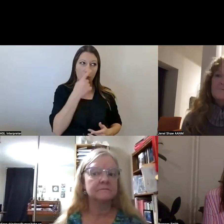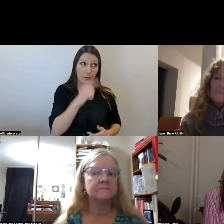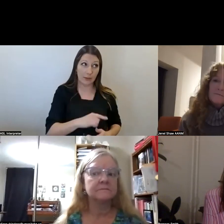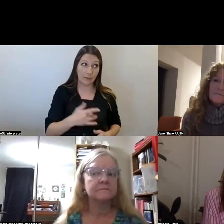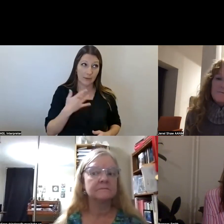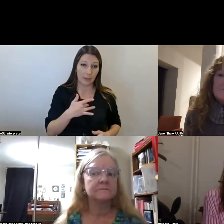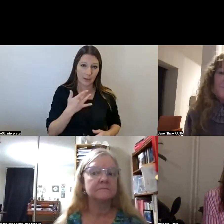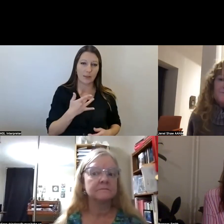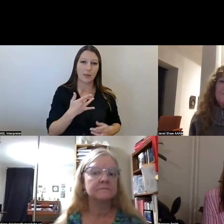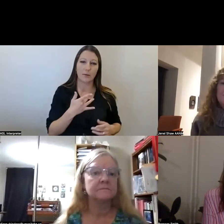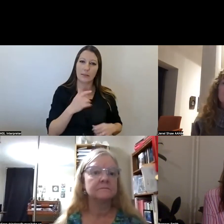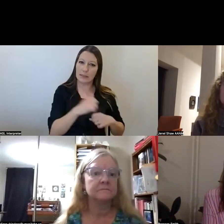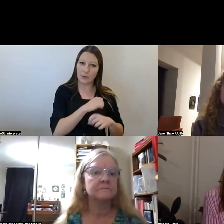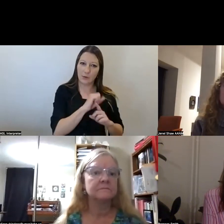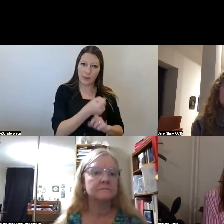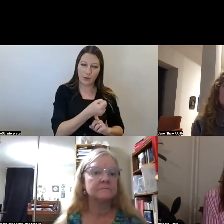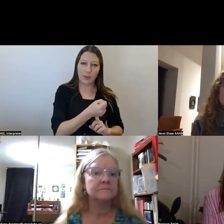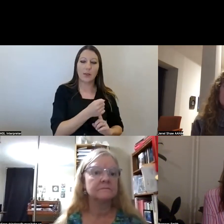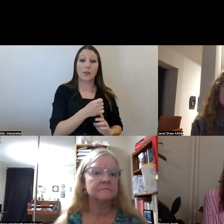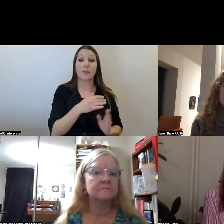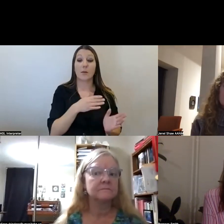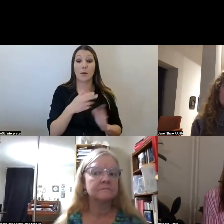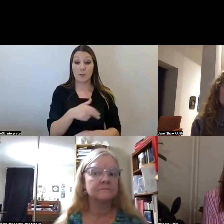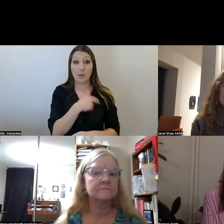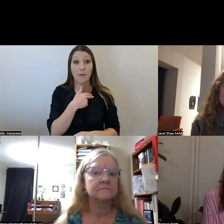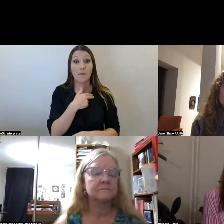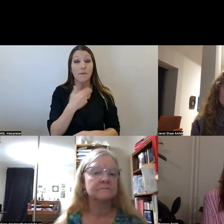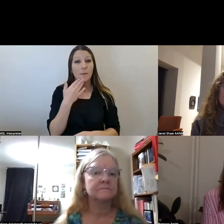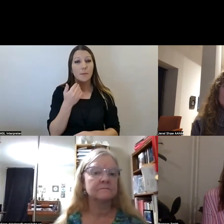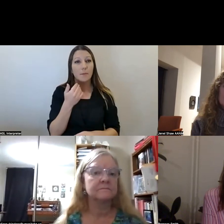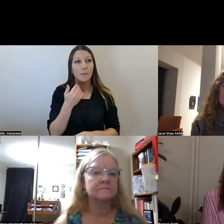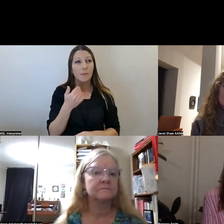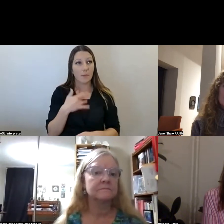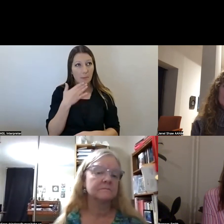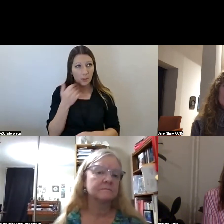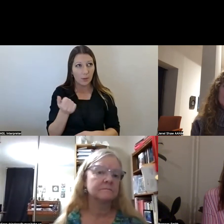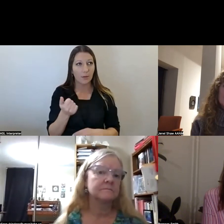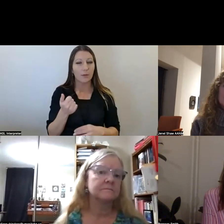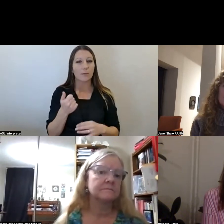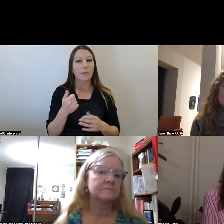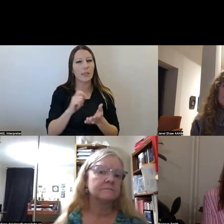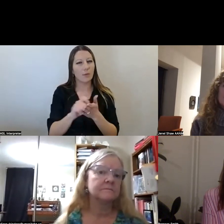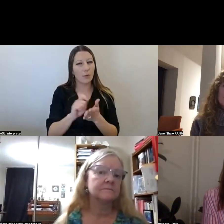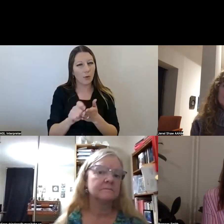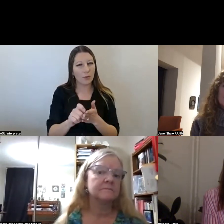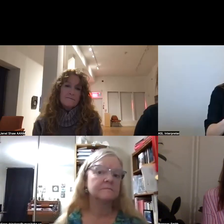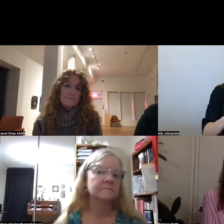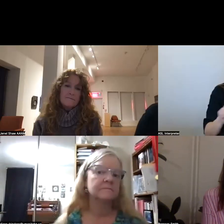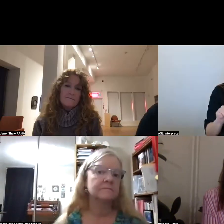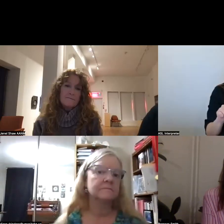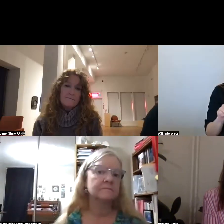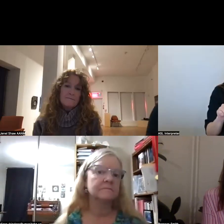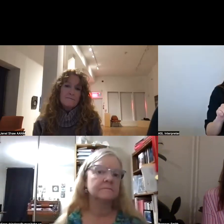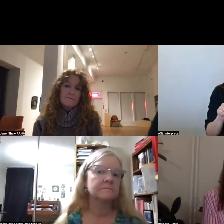write. I didn't write much. I didn't want to go back to that place. So it's sort of rich